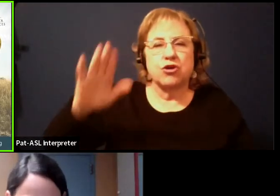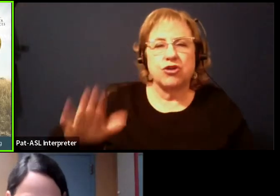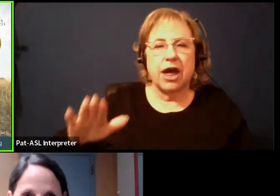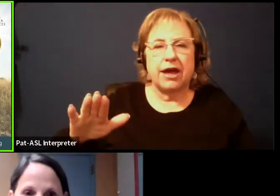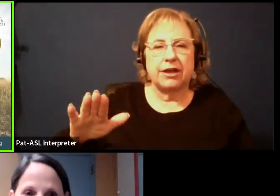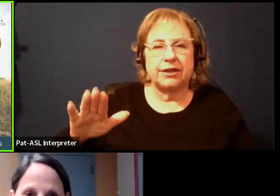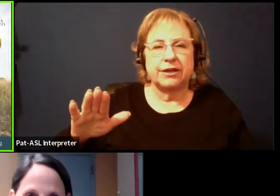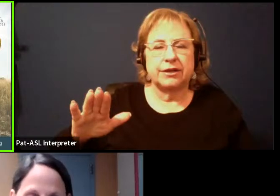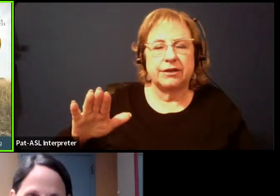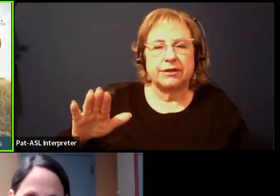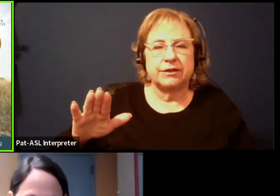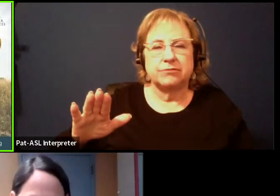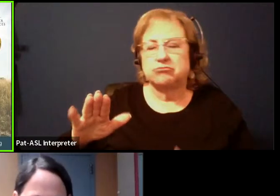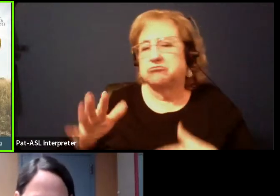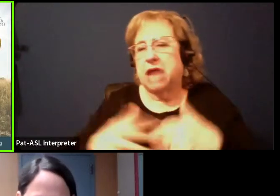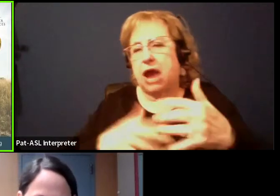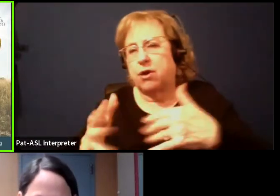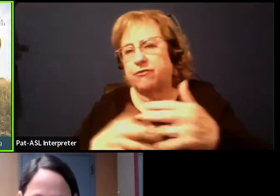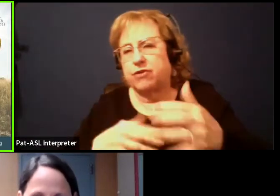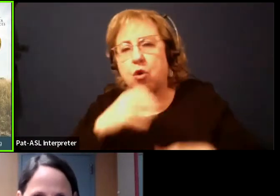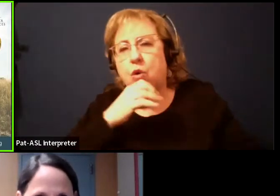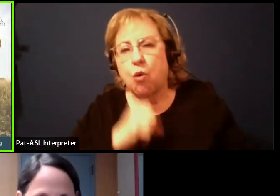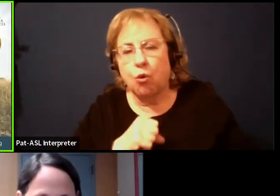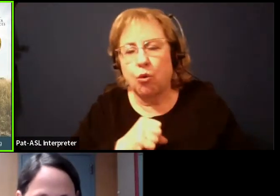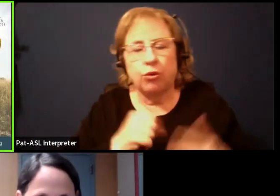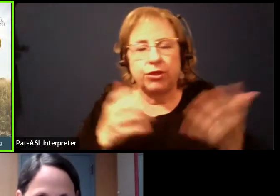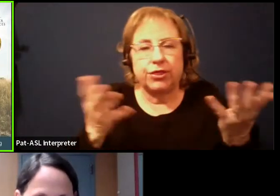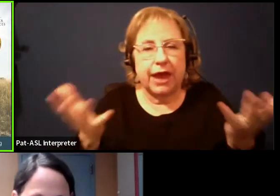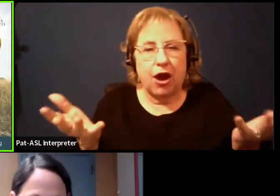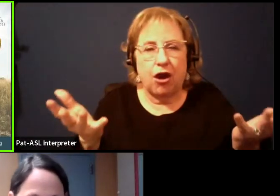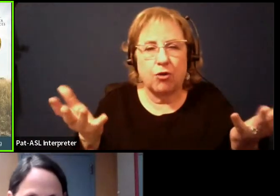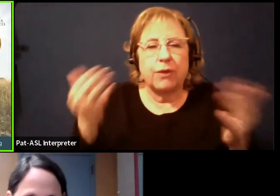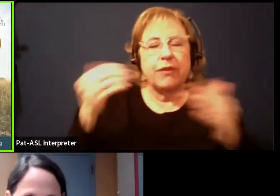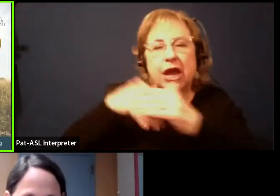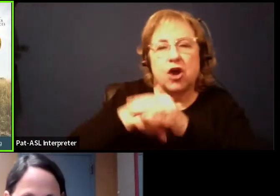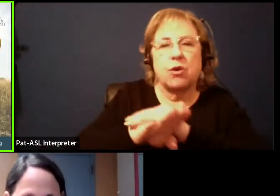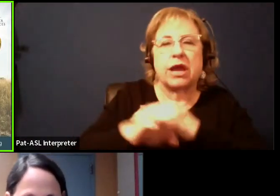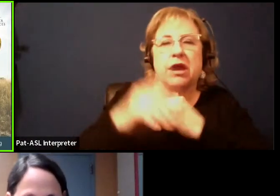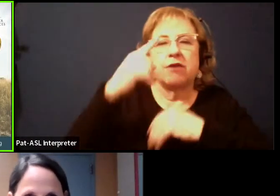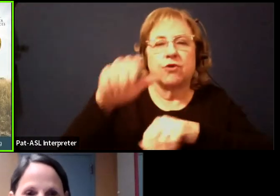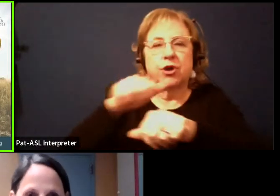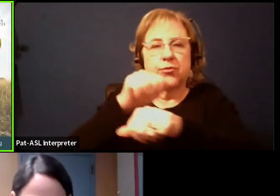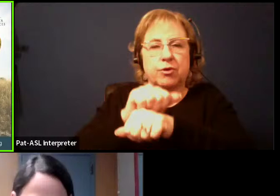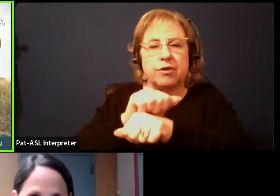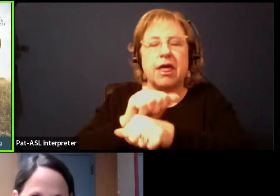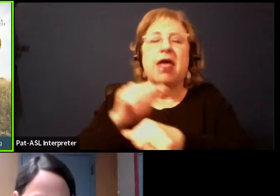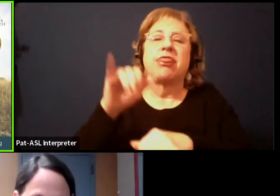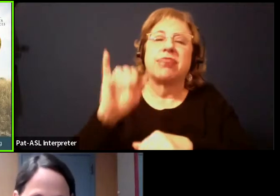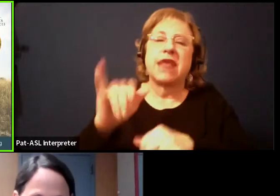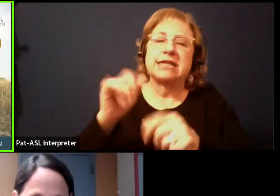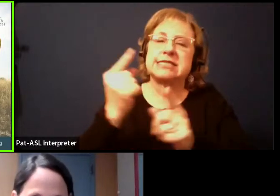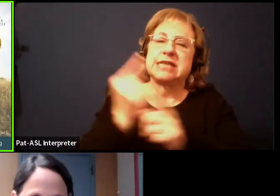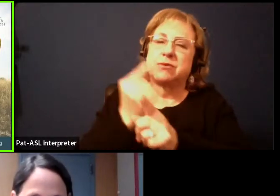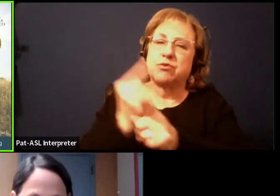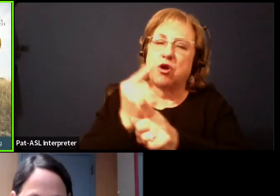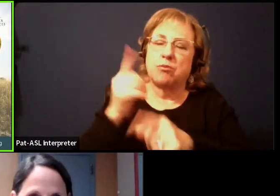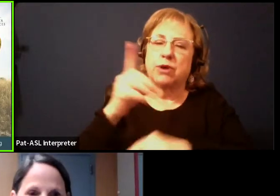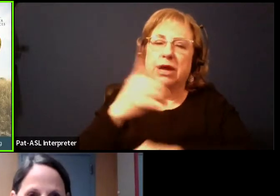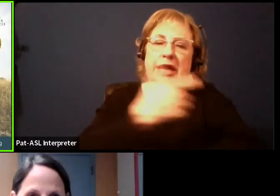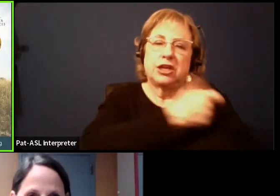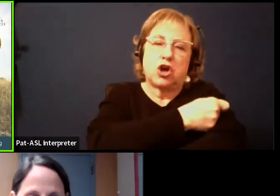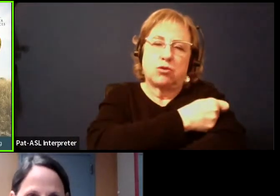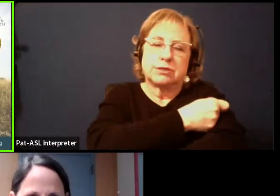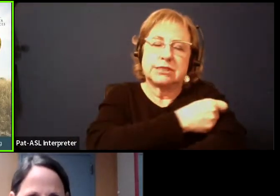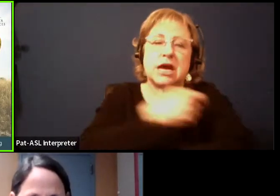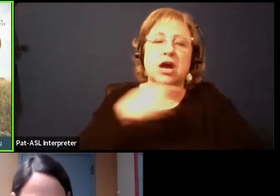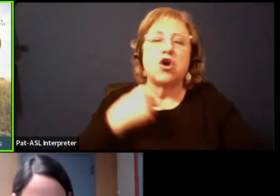that however old they are, on the day that they go in for their appointment is the appropriate dose for them. We know that it's effective.